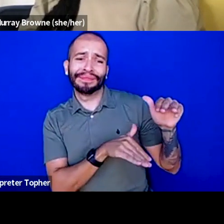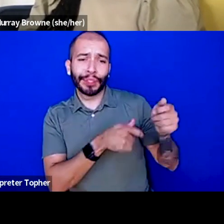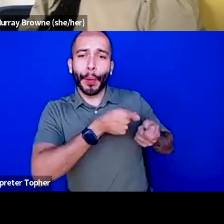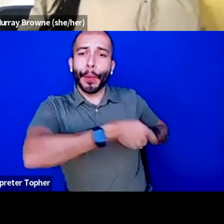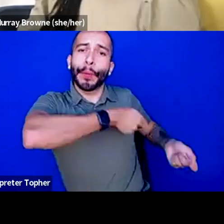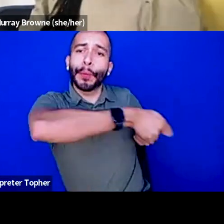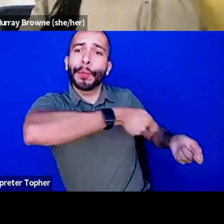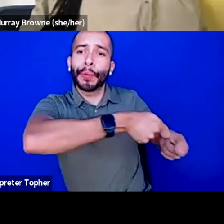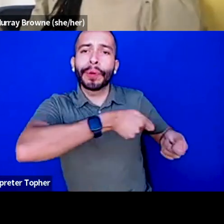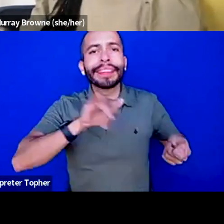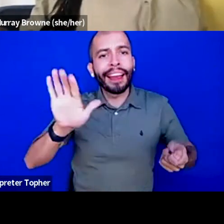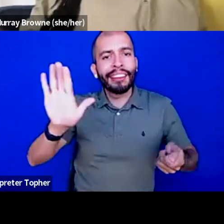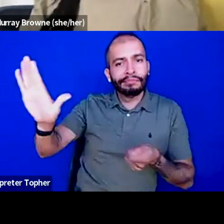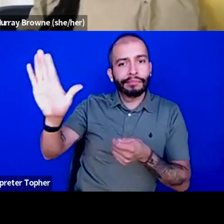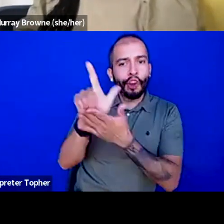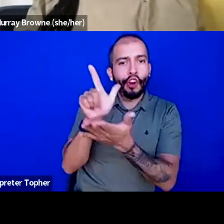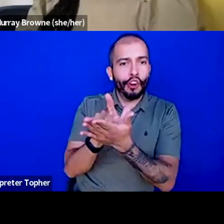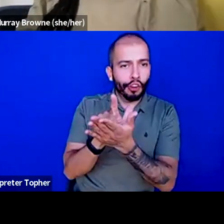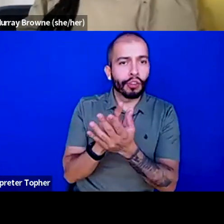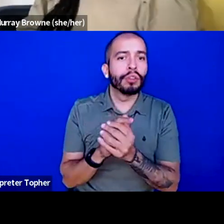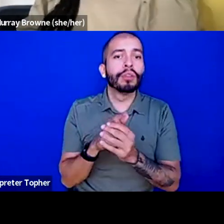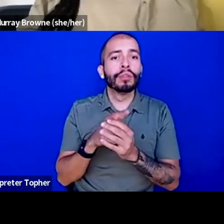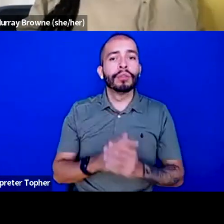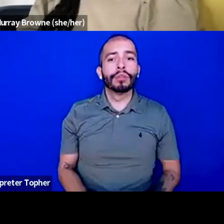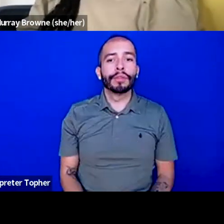Now I'm going to come back to my other beginning.